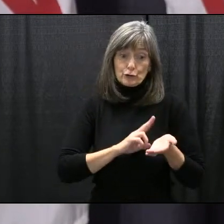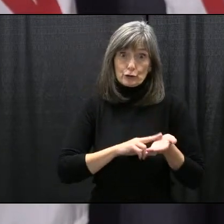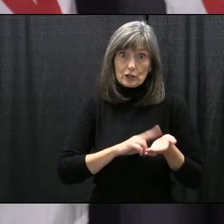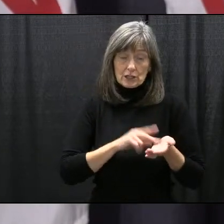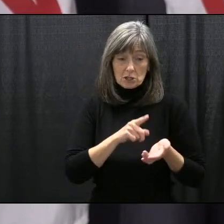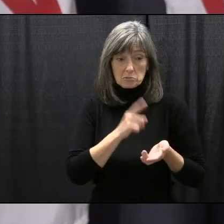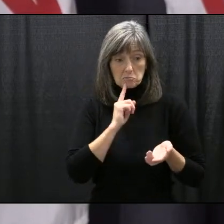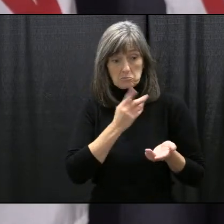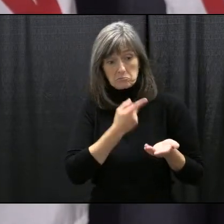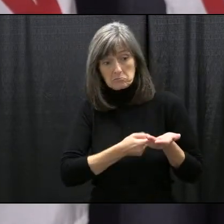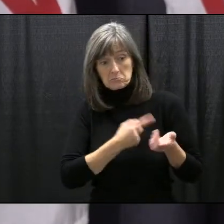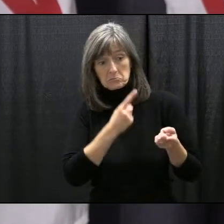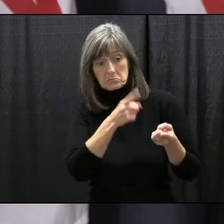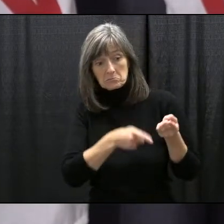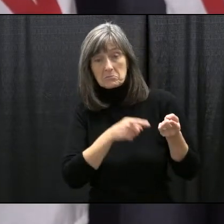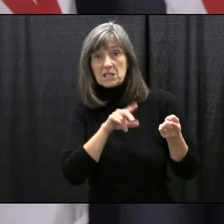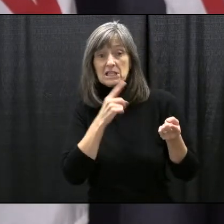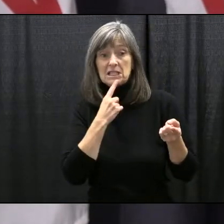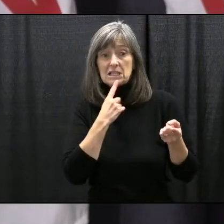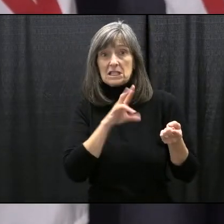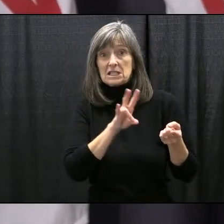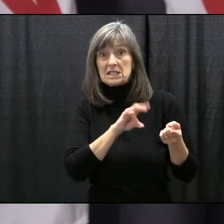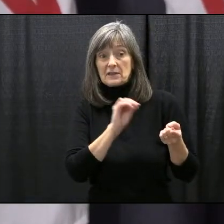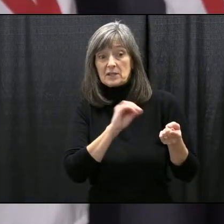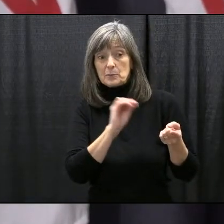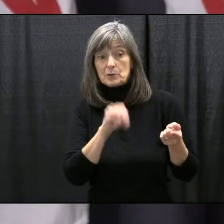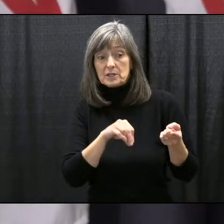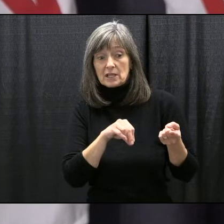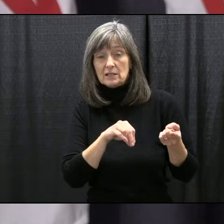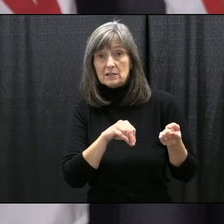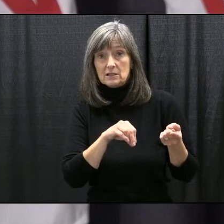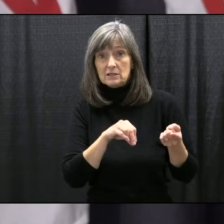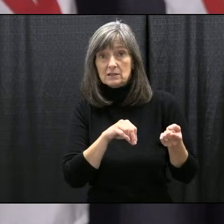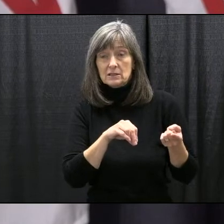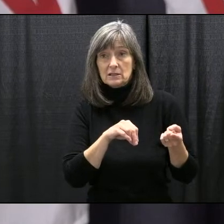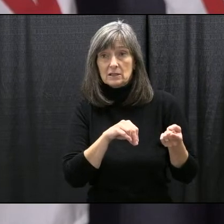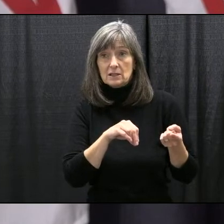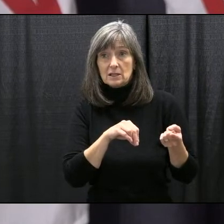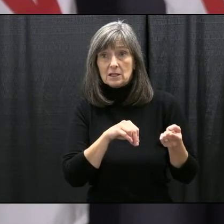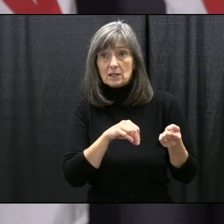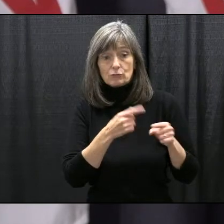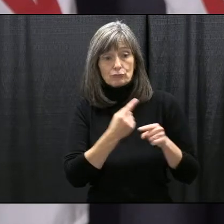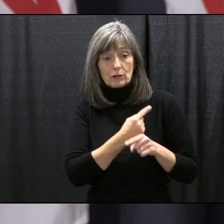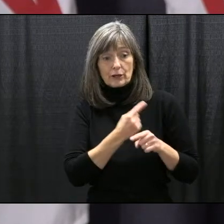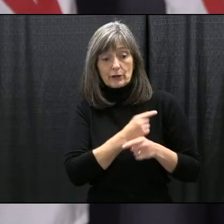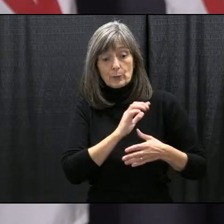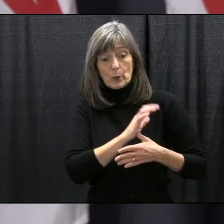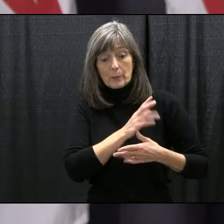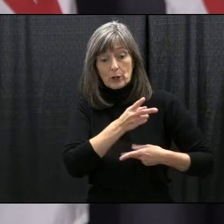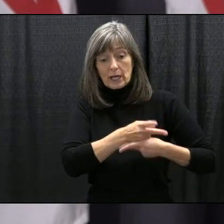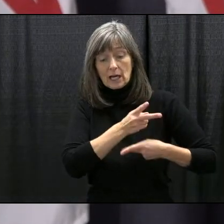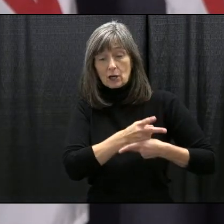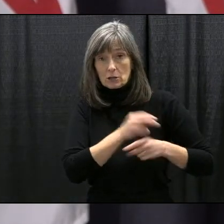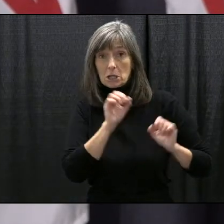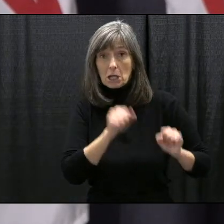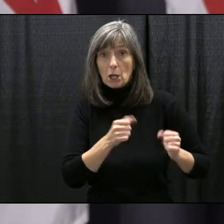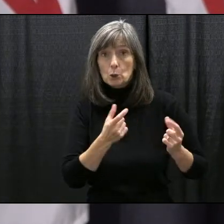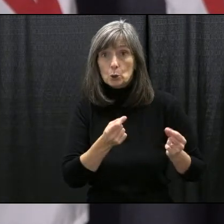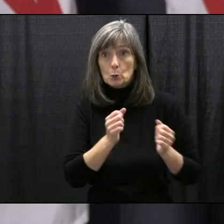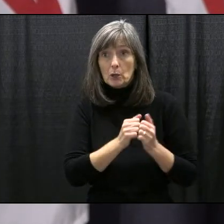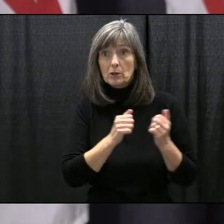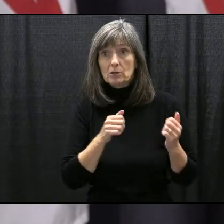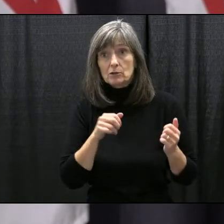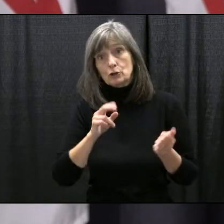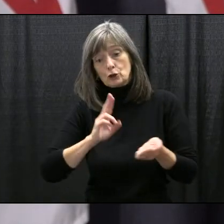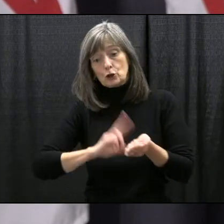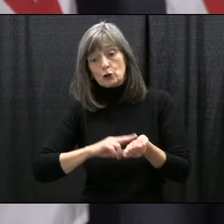that 70% or maybe even more of a regular routine primary care can be managed by